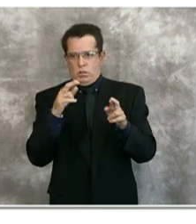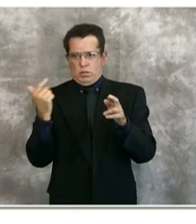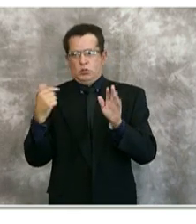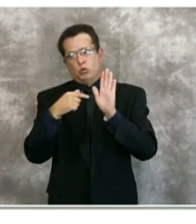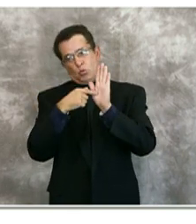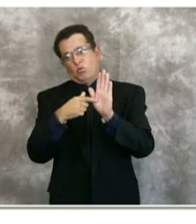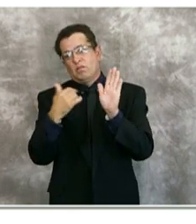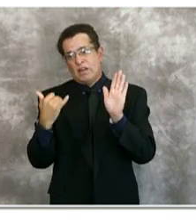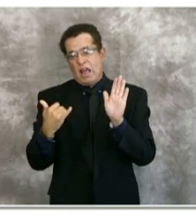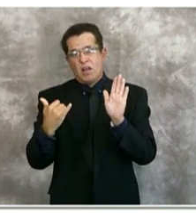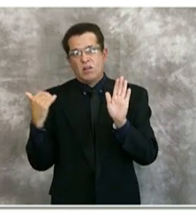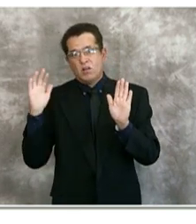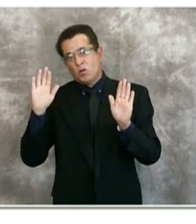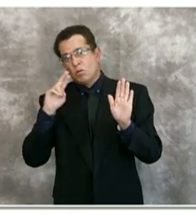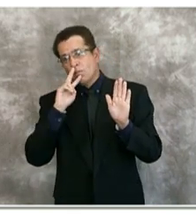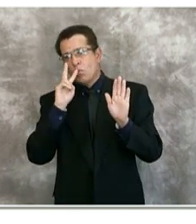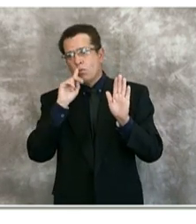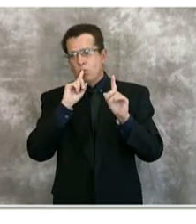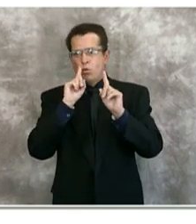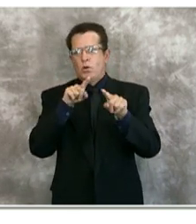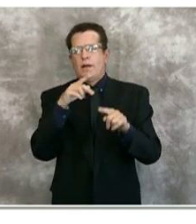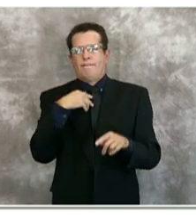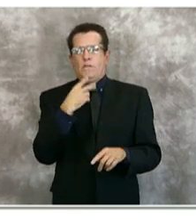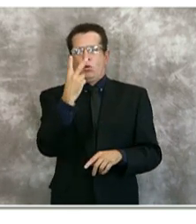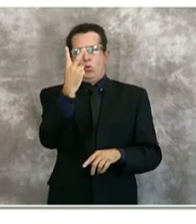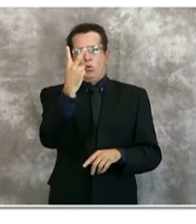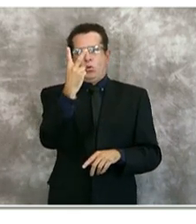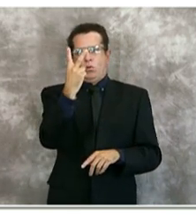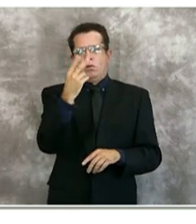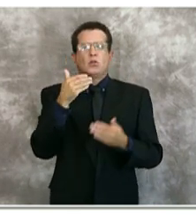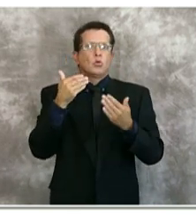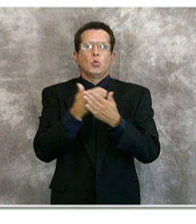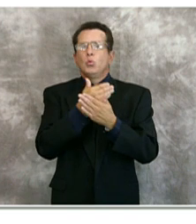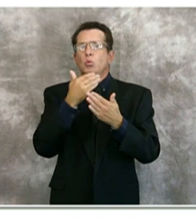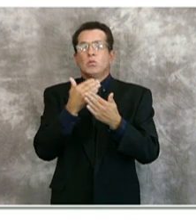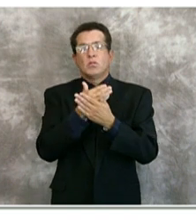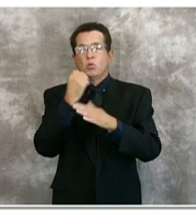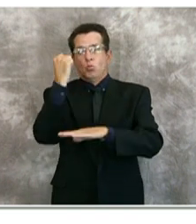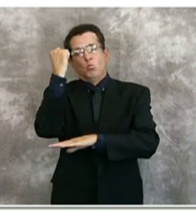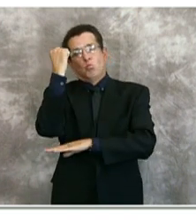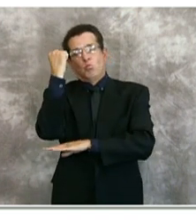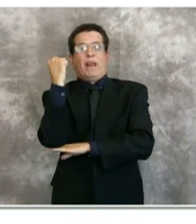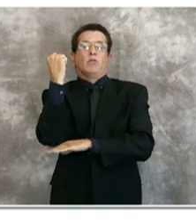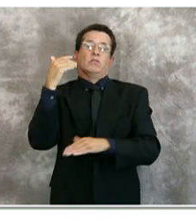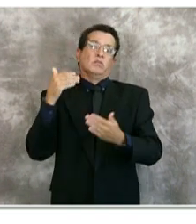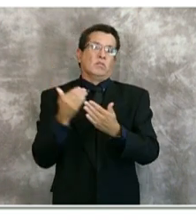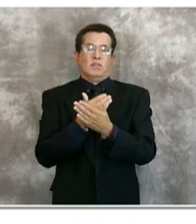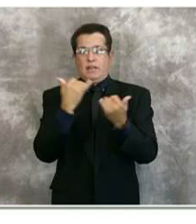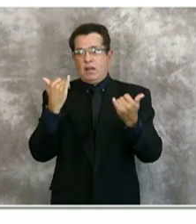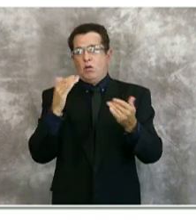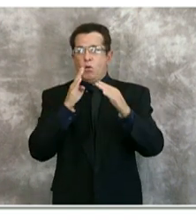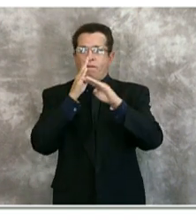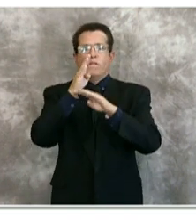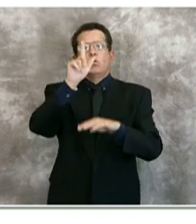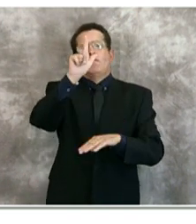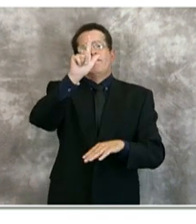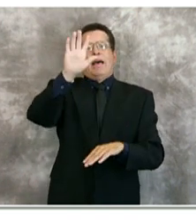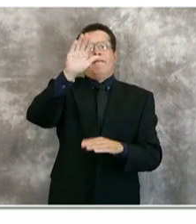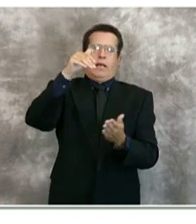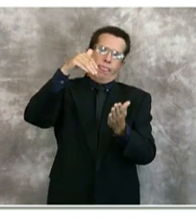we are reporting 2 new milestones, if you will. We are over 25,000